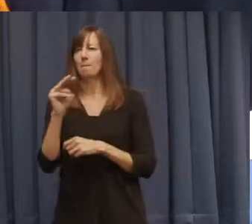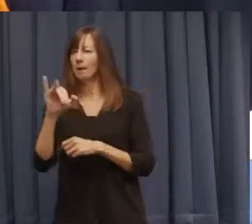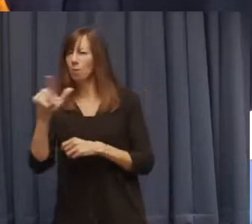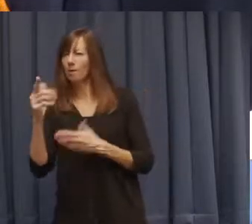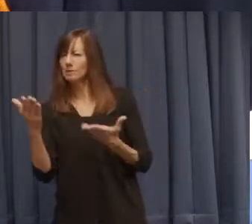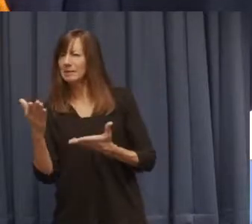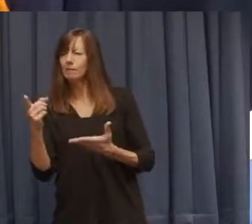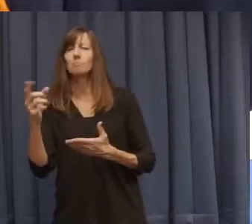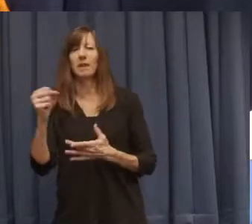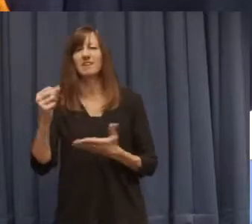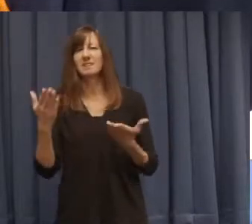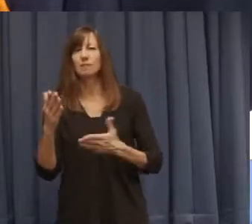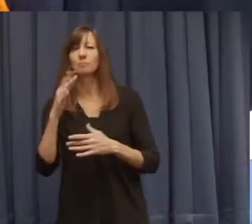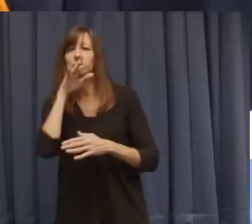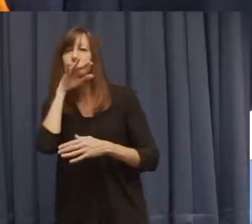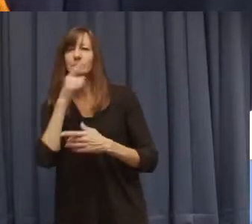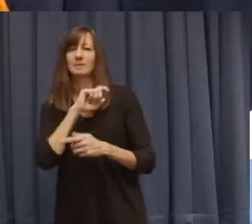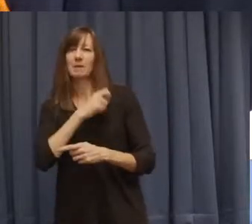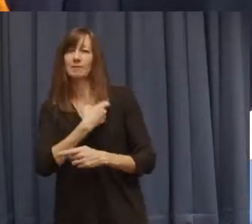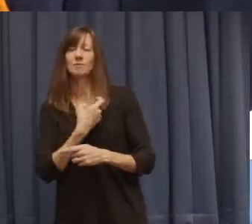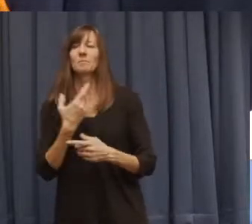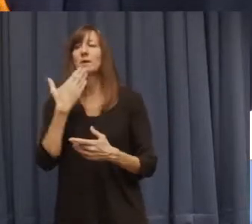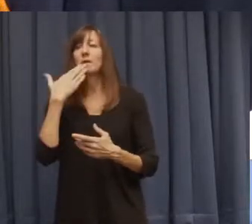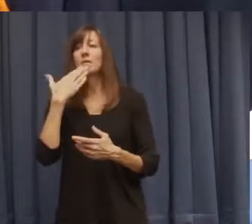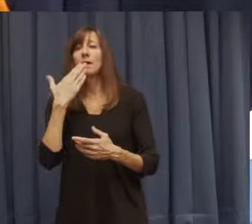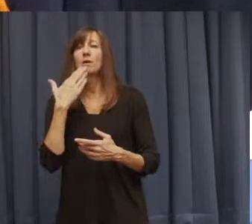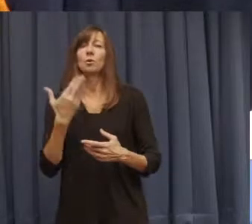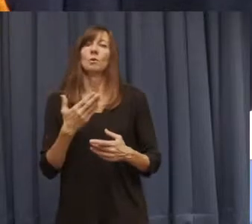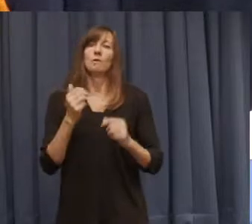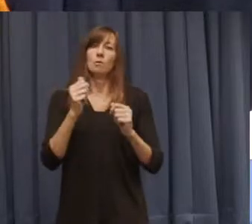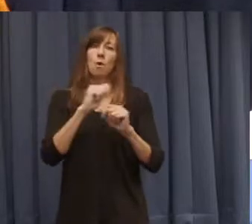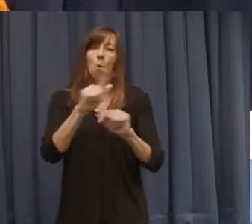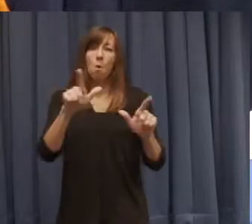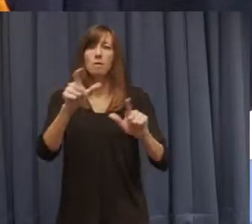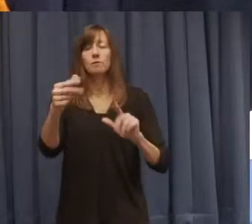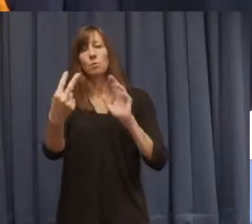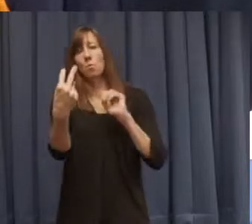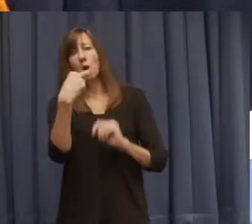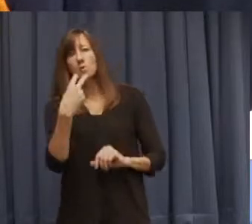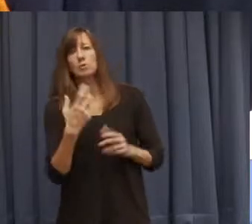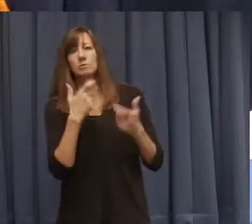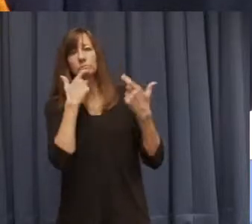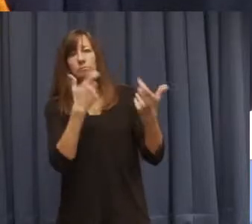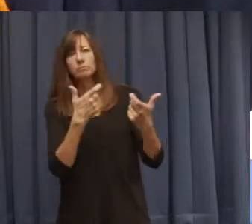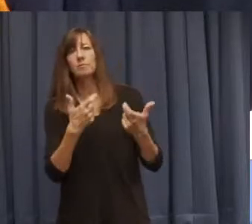each of you for tuning in, thank you. We will see you on Thursday at 2 p.m. And in the